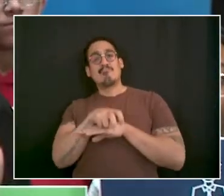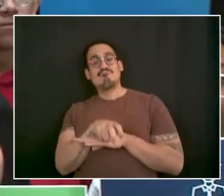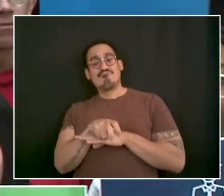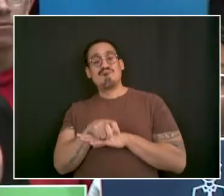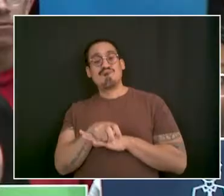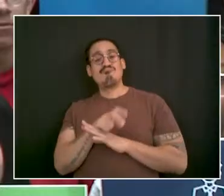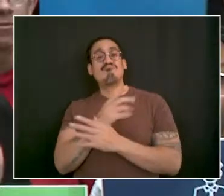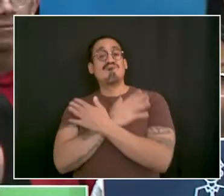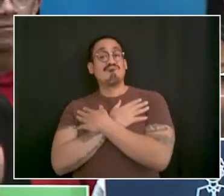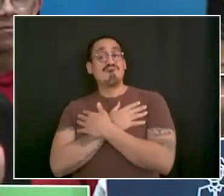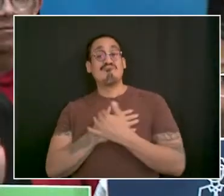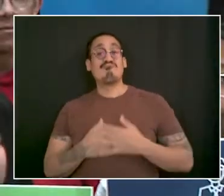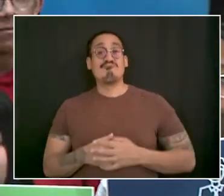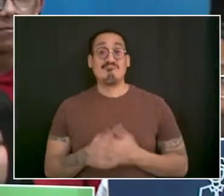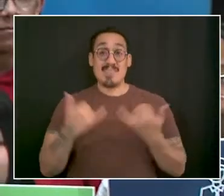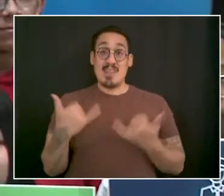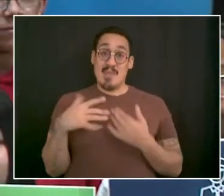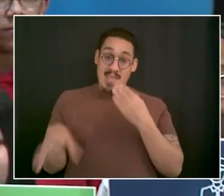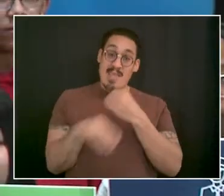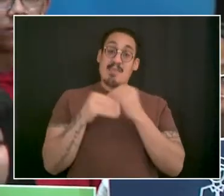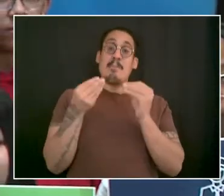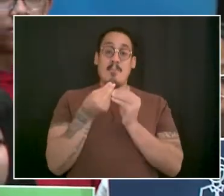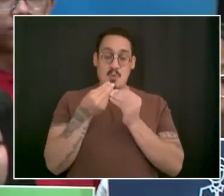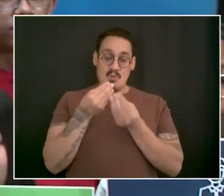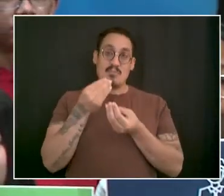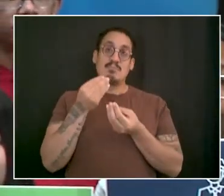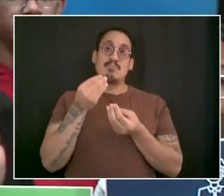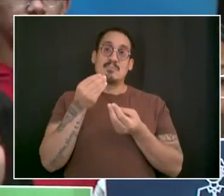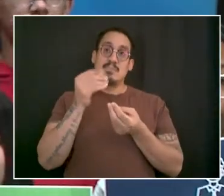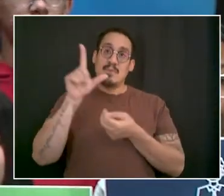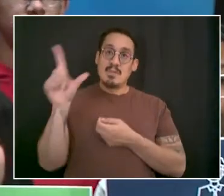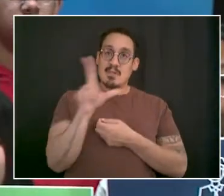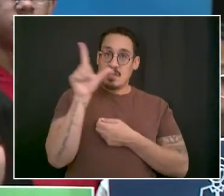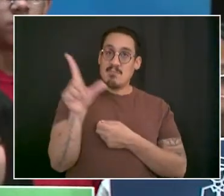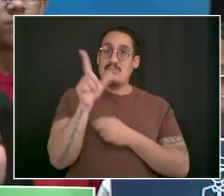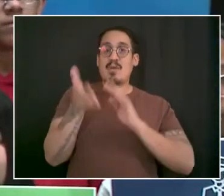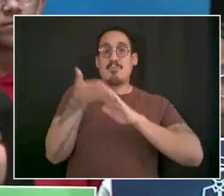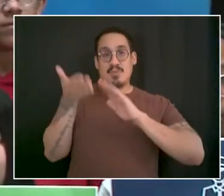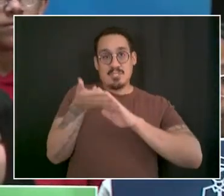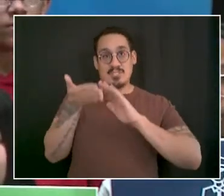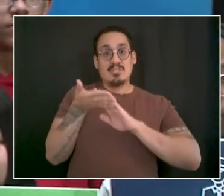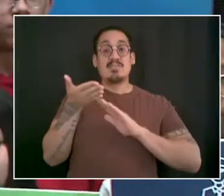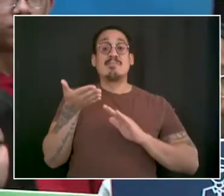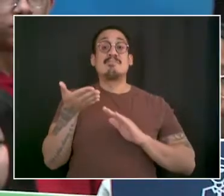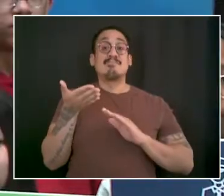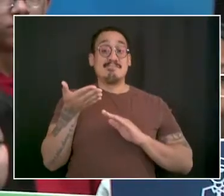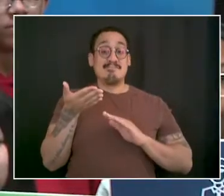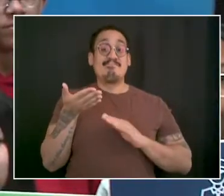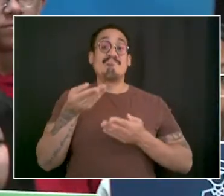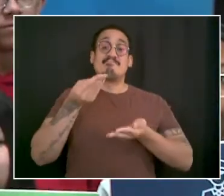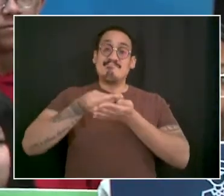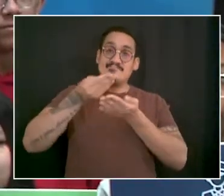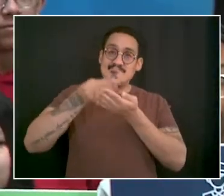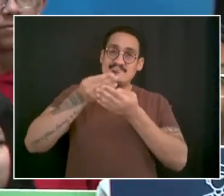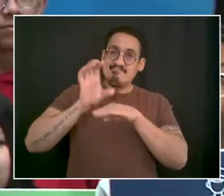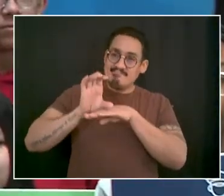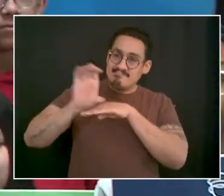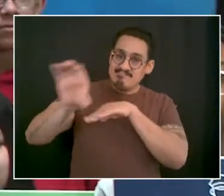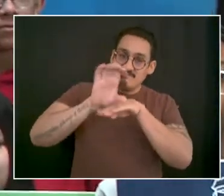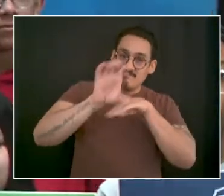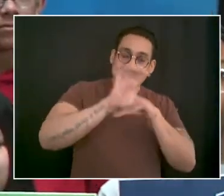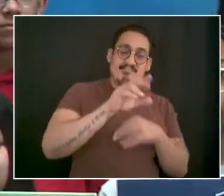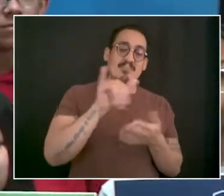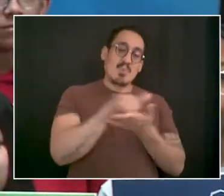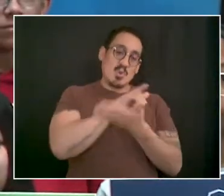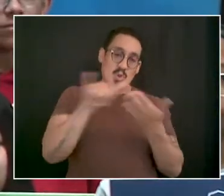now adding more funding to support library operations citywide. That means we are adding funding to the New York, Queens, and